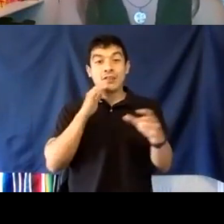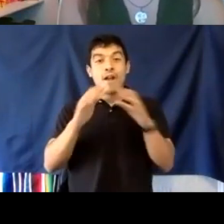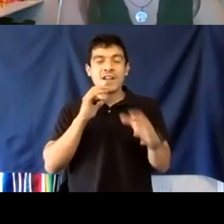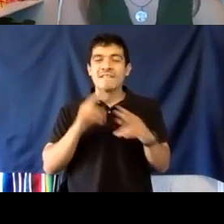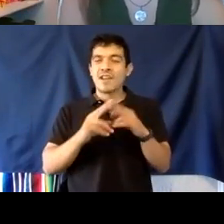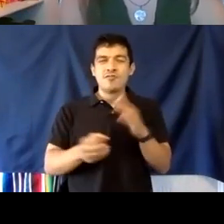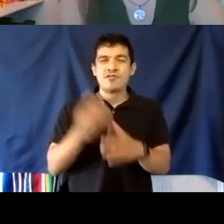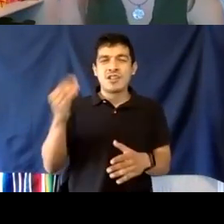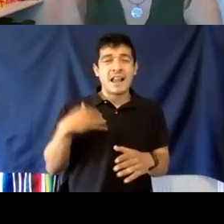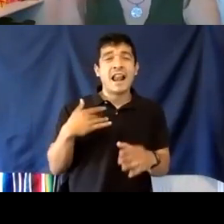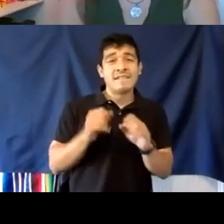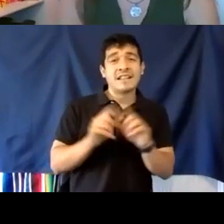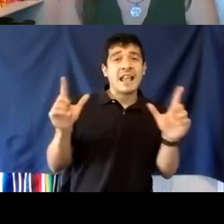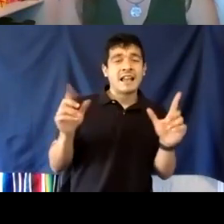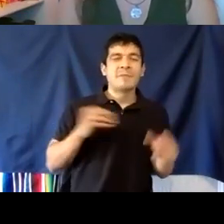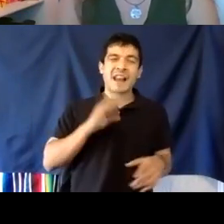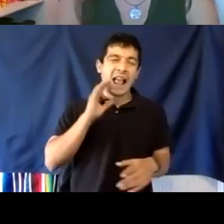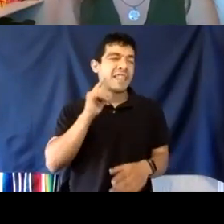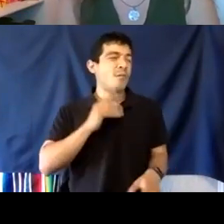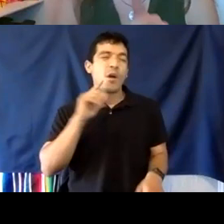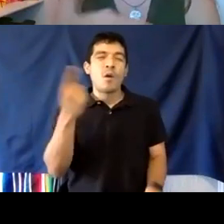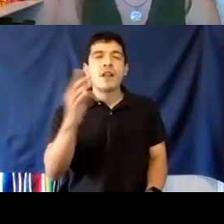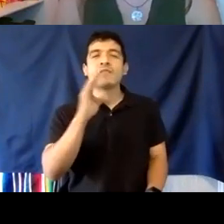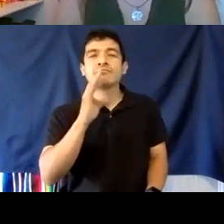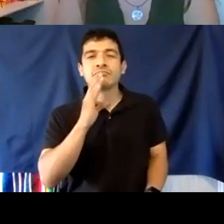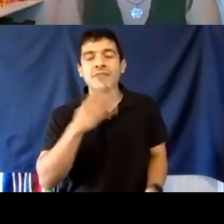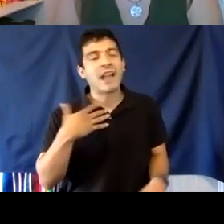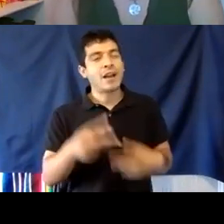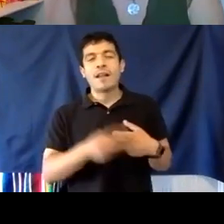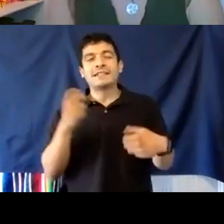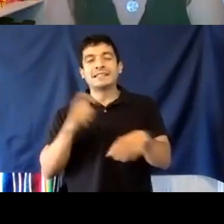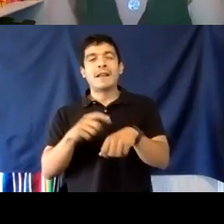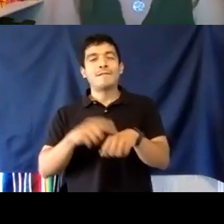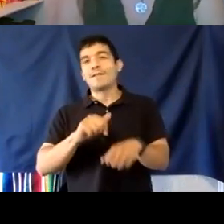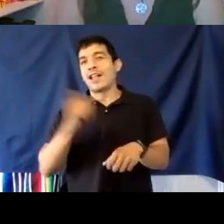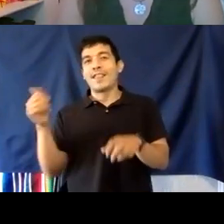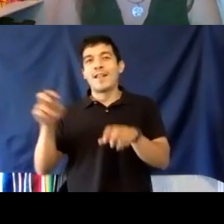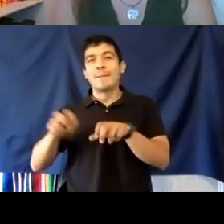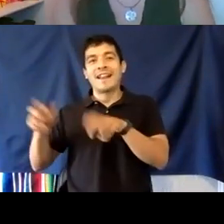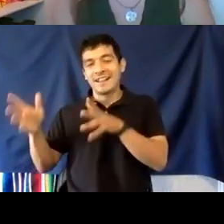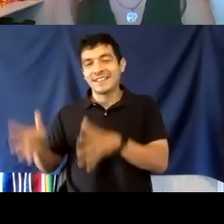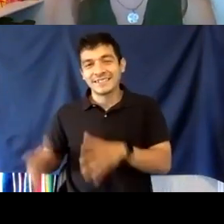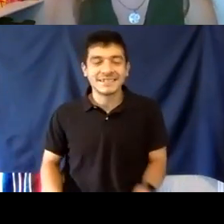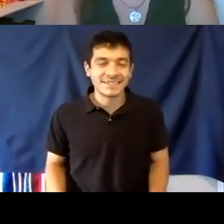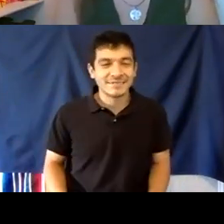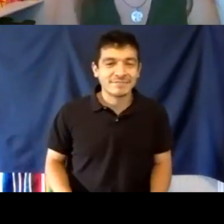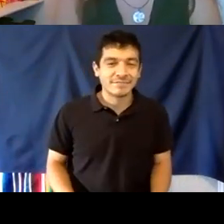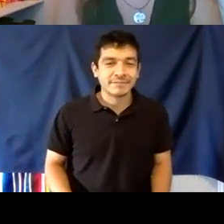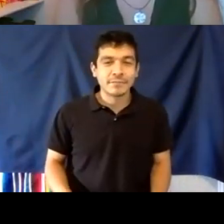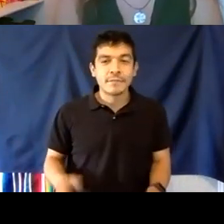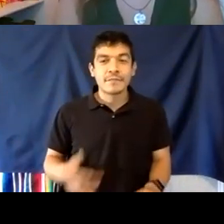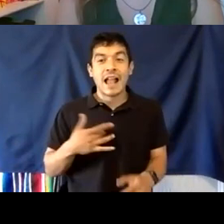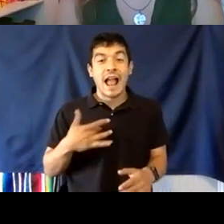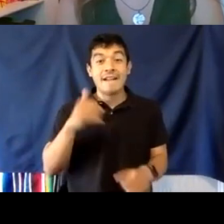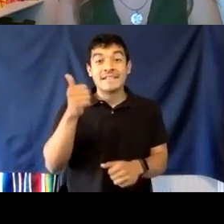go through the overview and let everyone know, because I don't want to steal time from my fellow panelists, because with 10